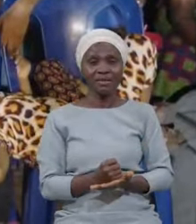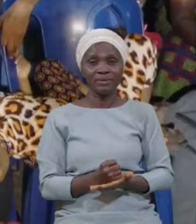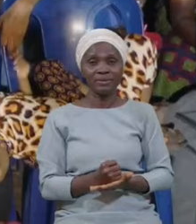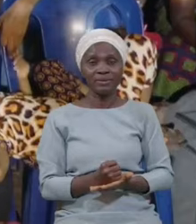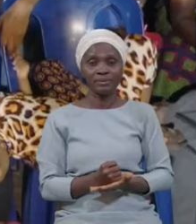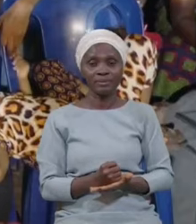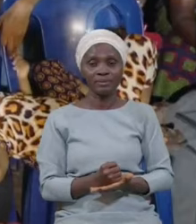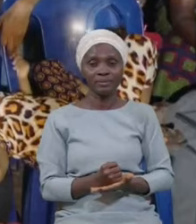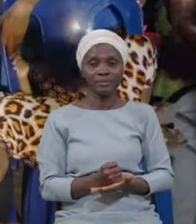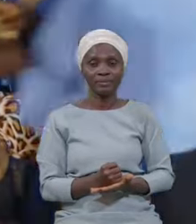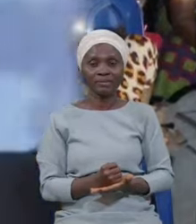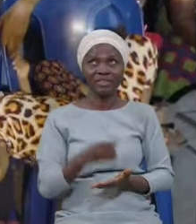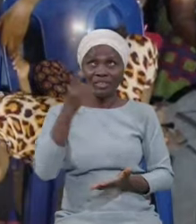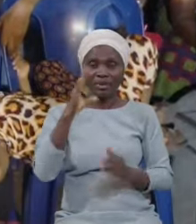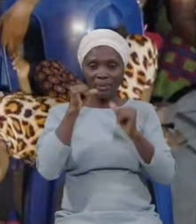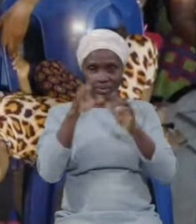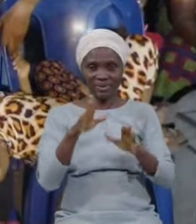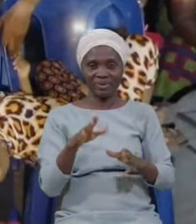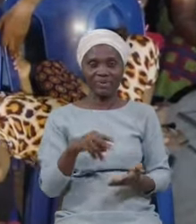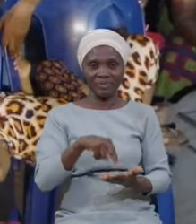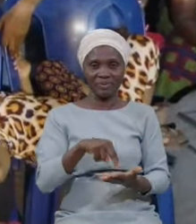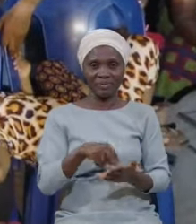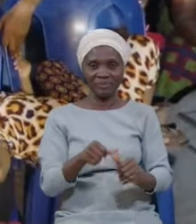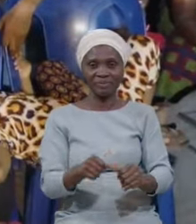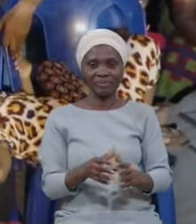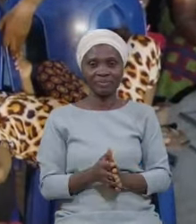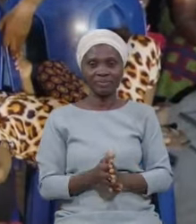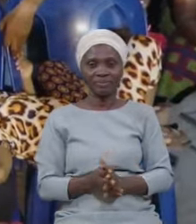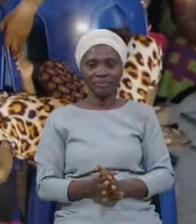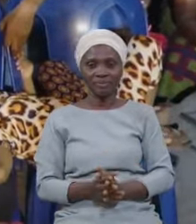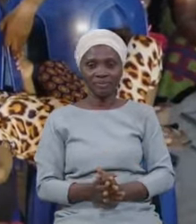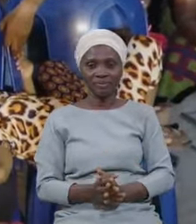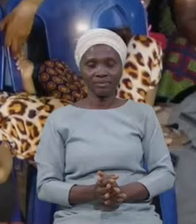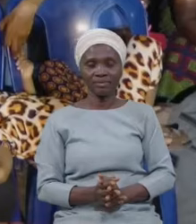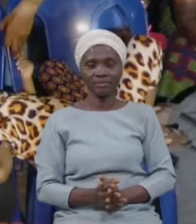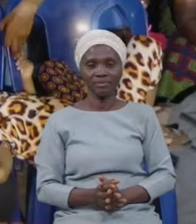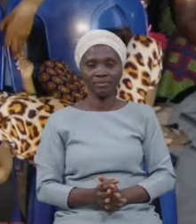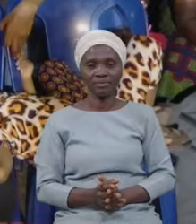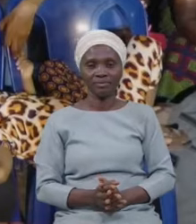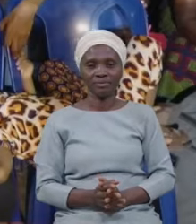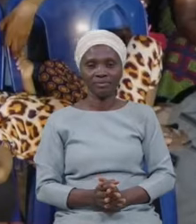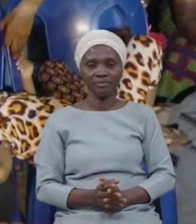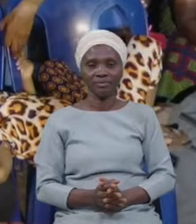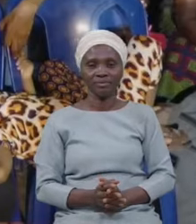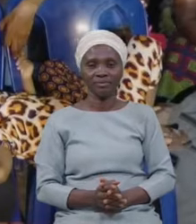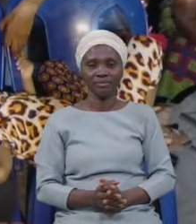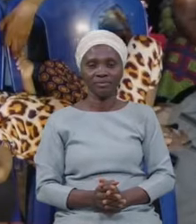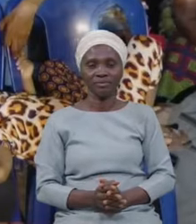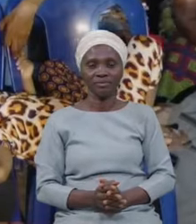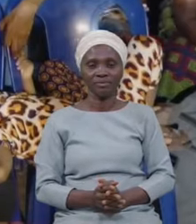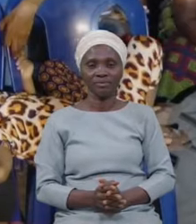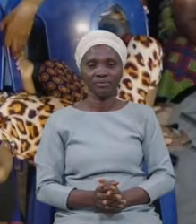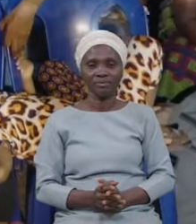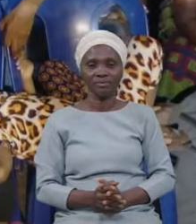God bless you. Keep on standing. Members of the choir, ushers, counselor, they'll be there to help us